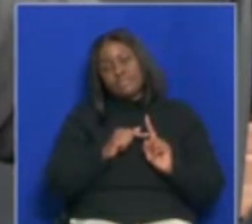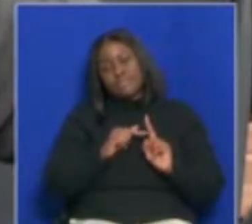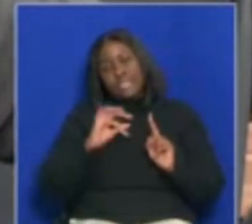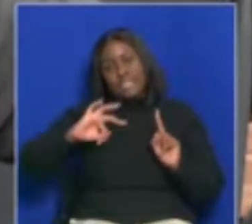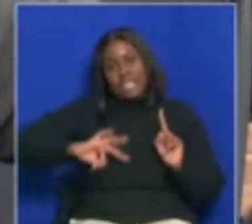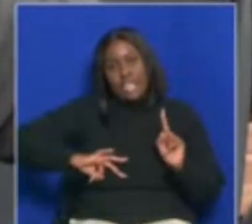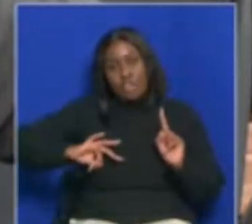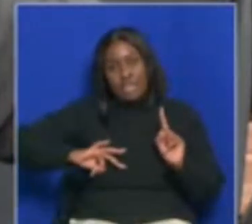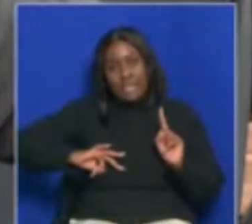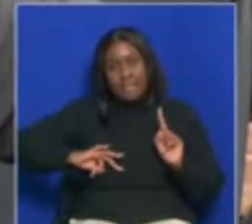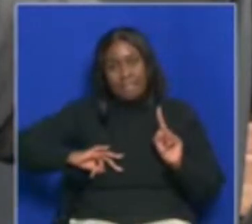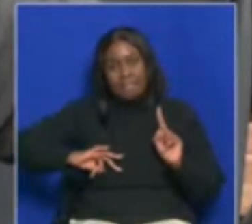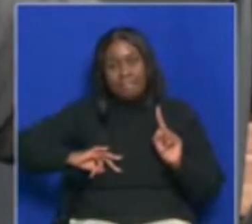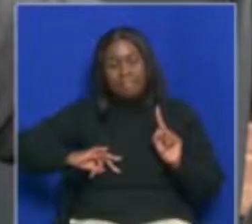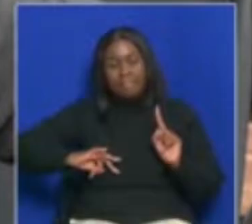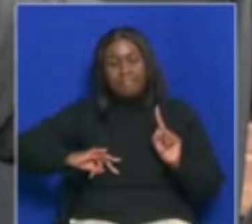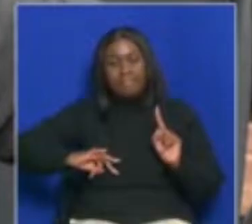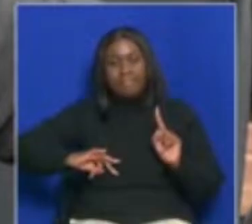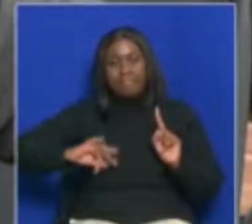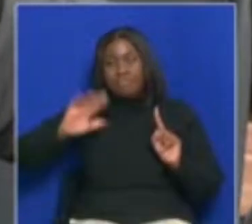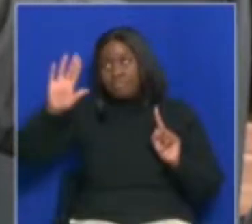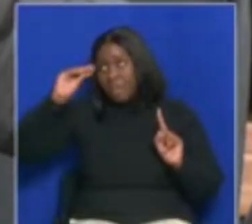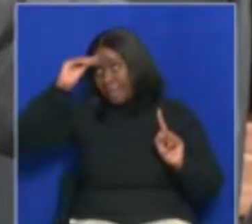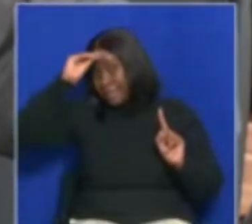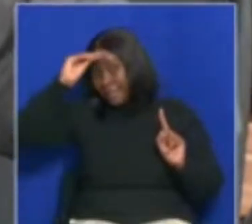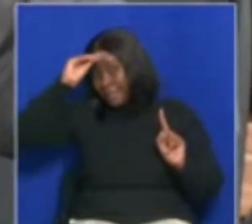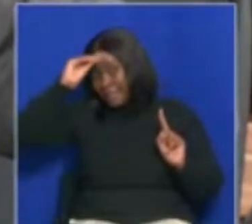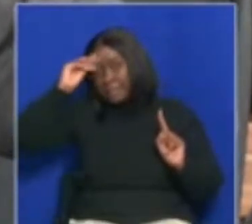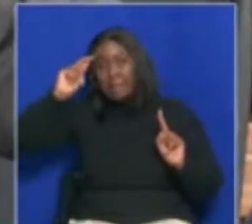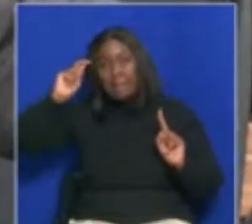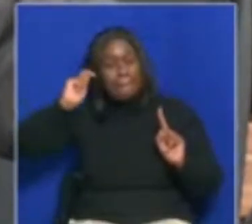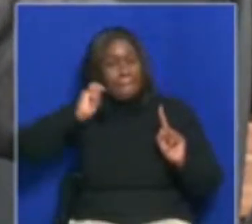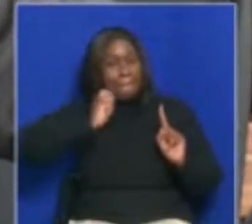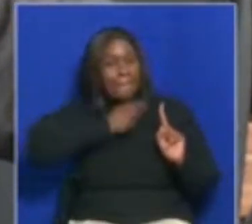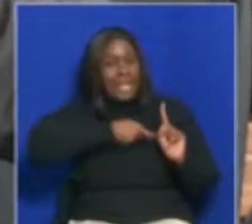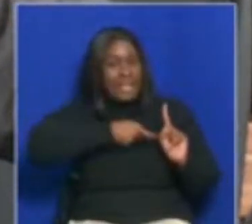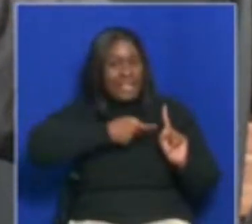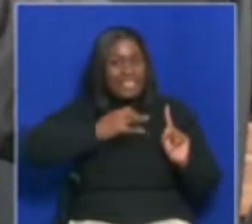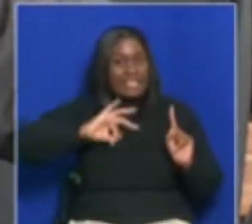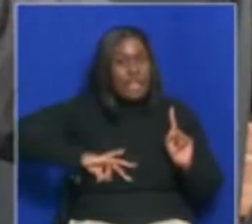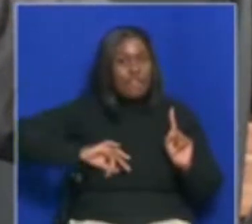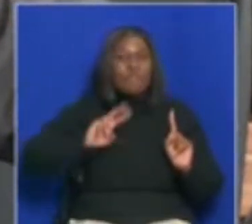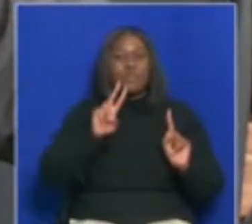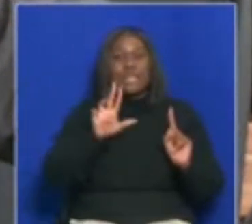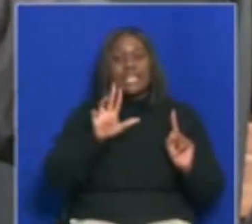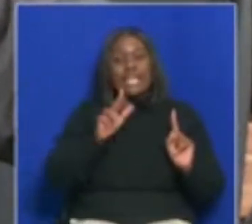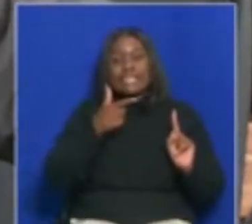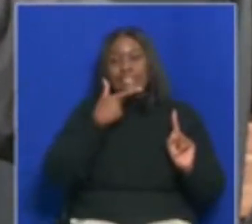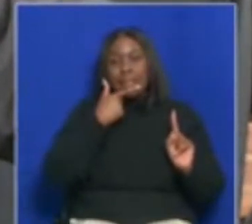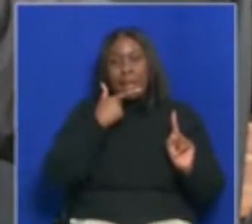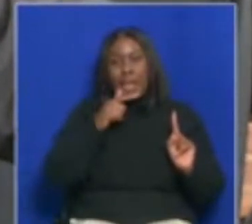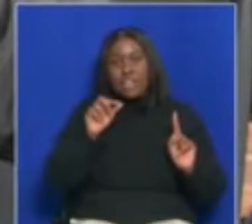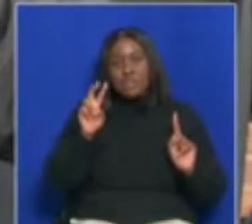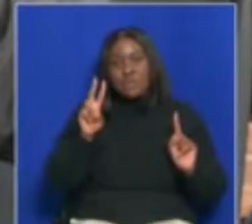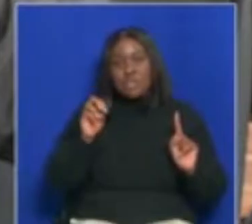paid to Lieutenant Colonel Govender on the 29th of December 2023. That's correct.